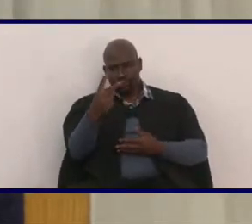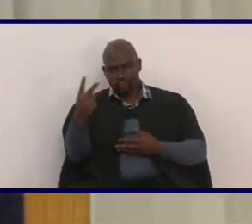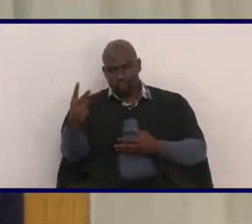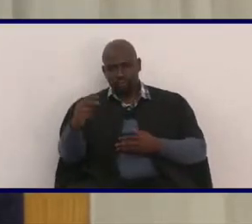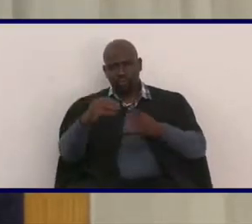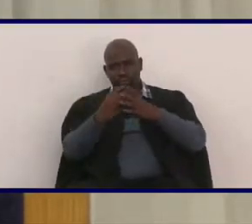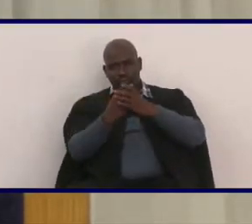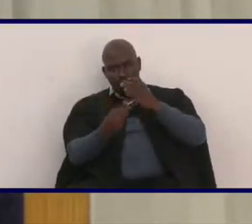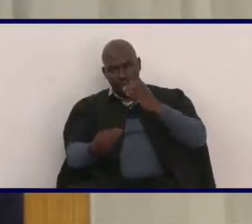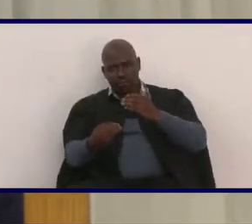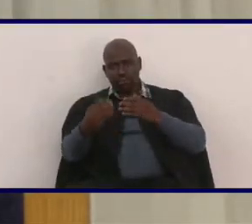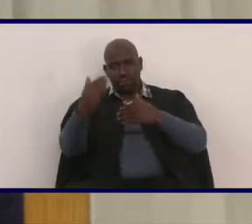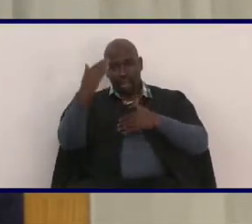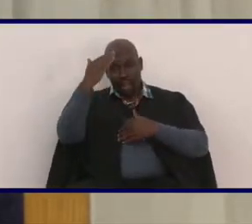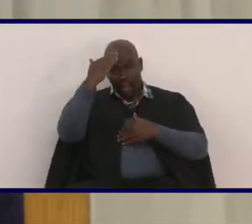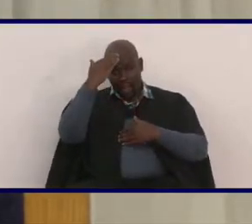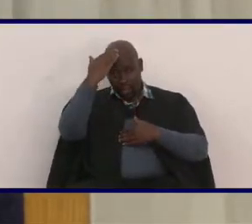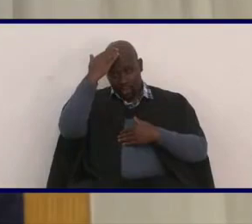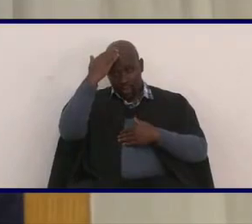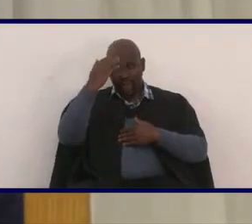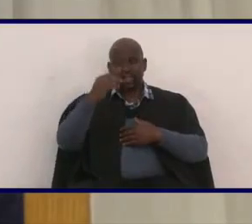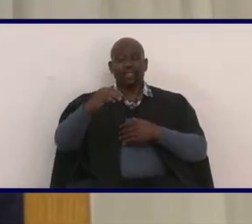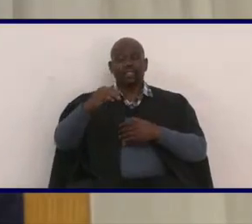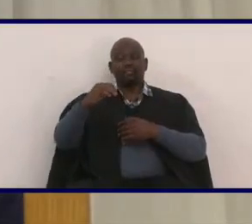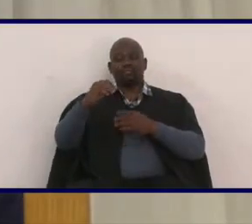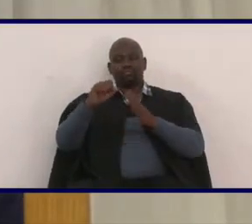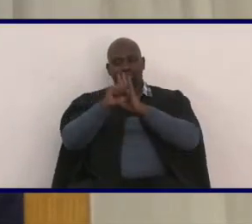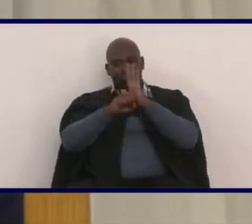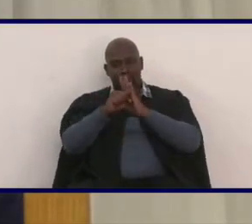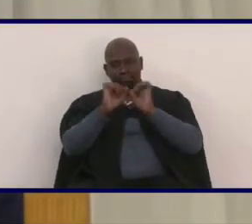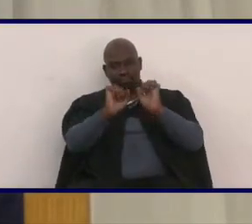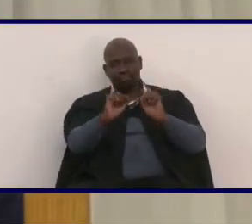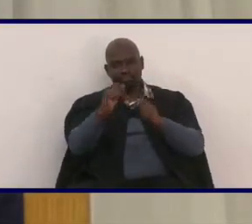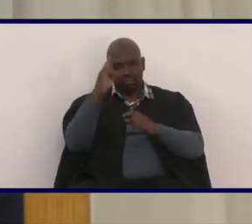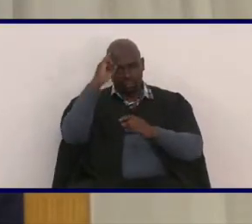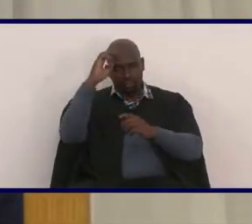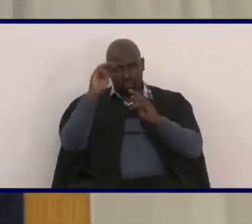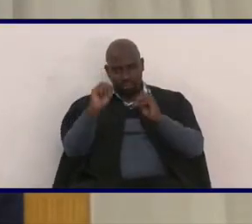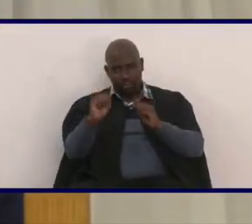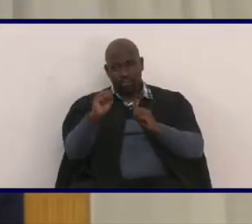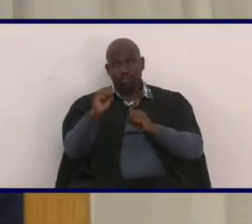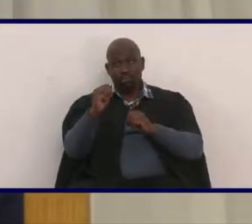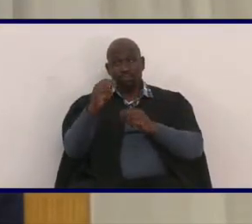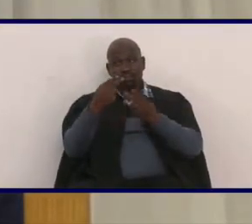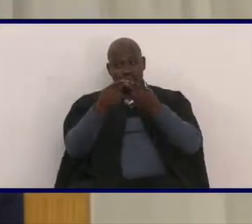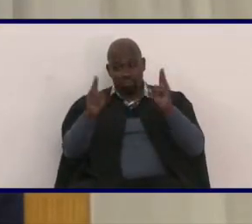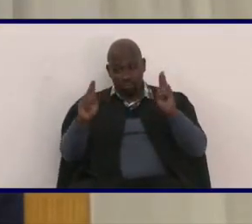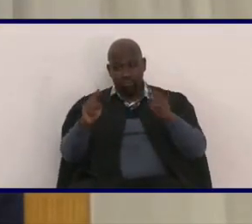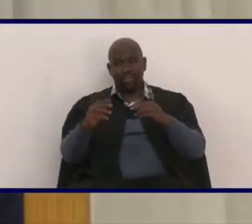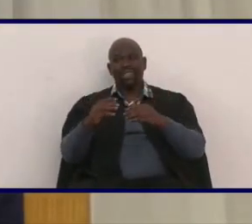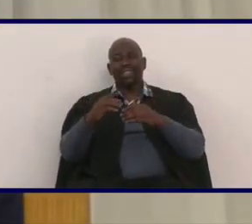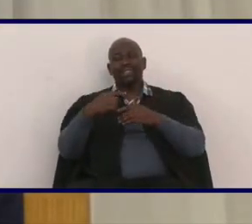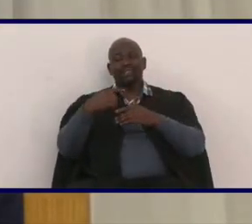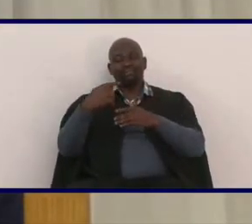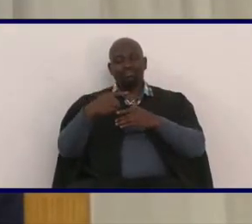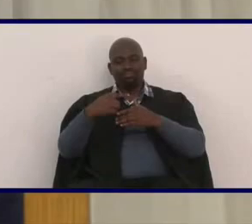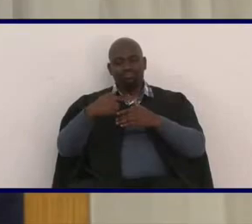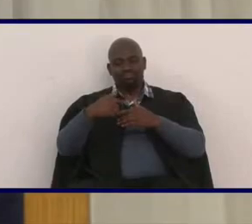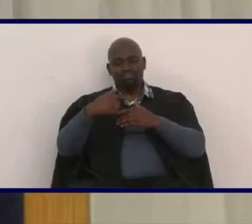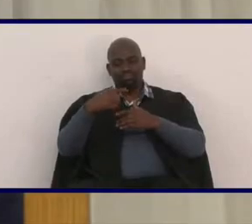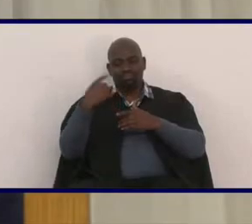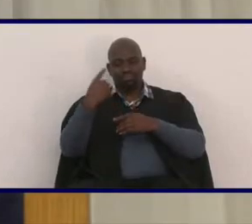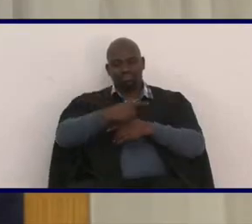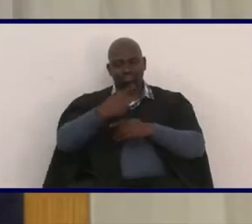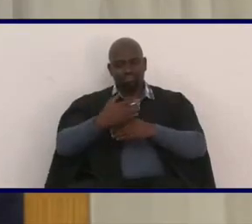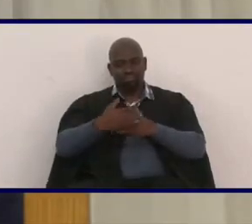University. Over the next couple of days, we will be celebrating the success of more than 7,000 graduates, including